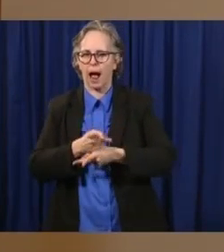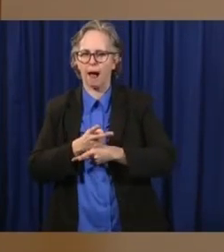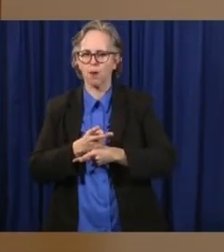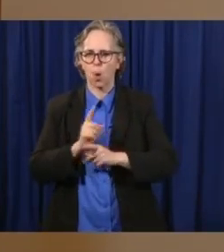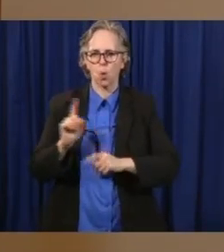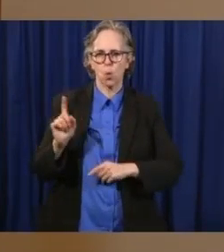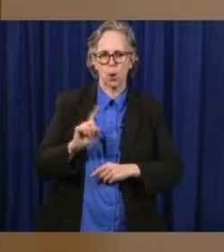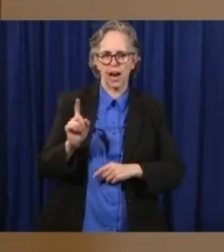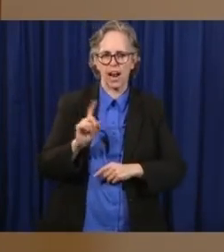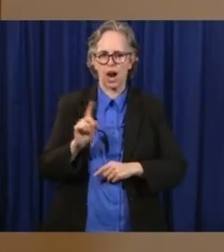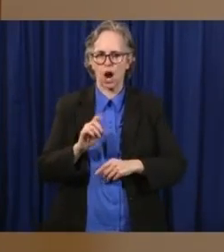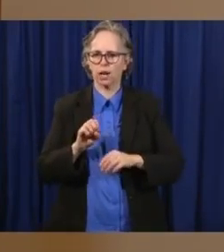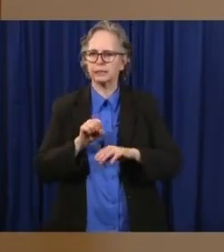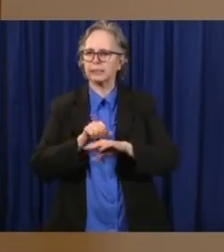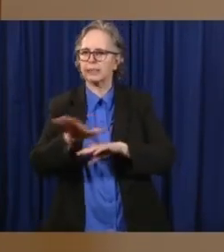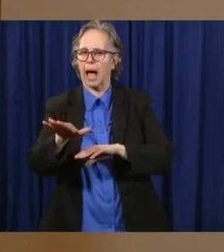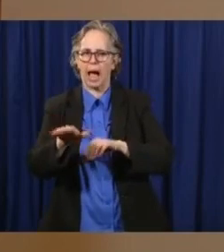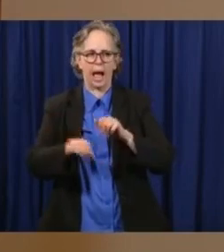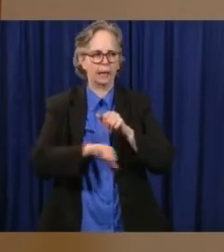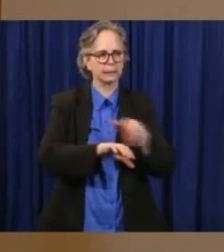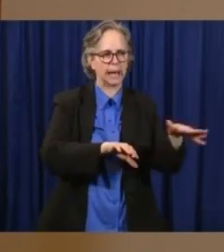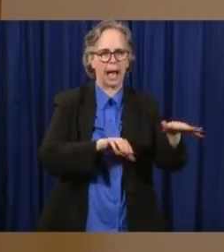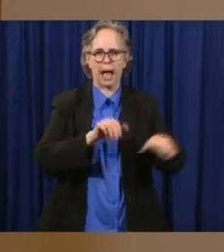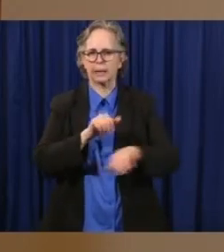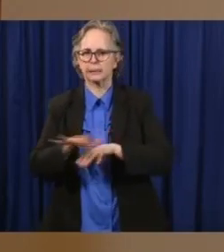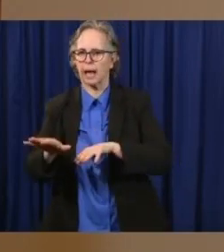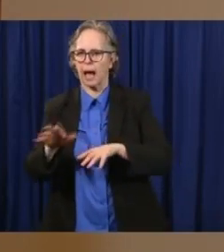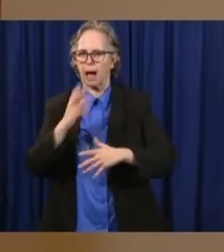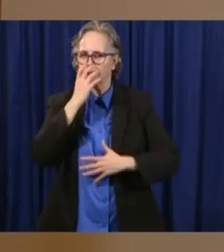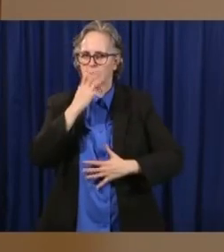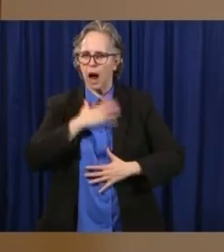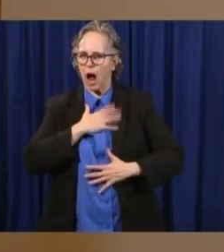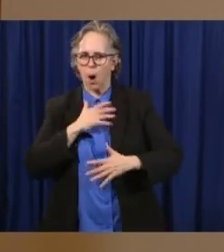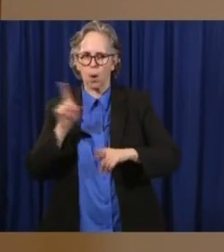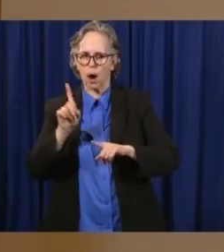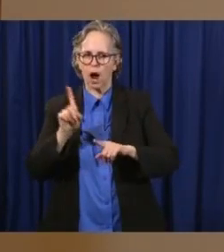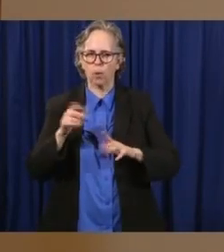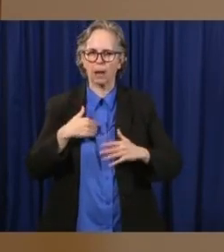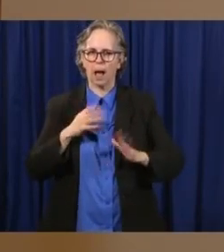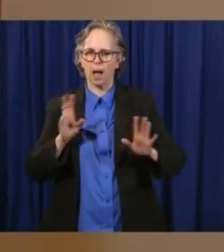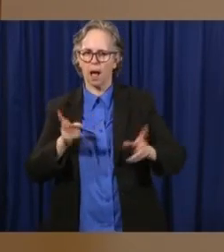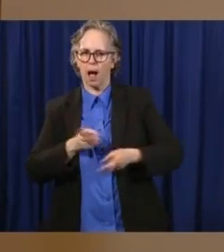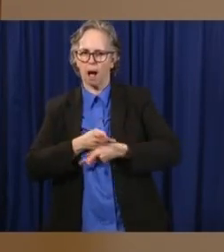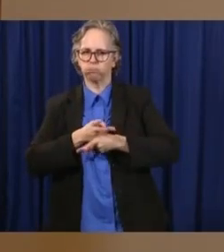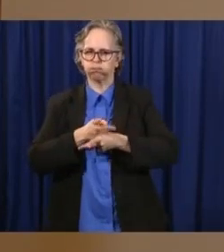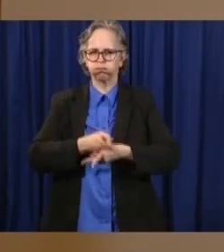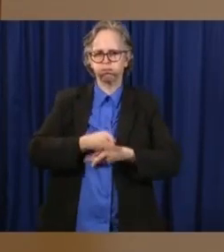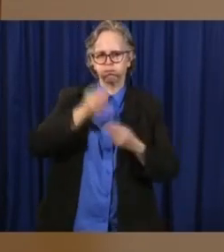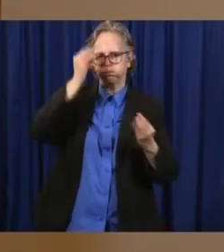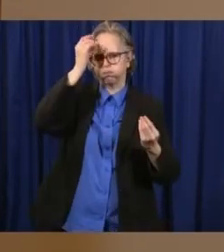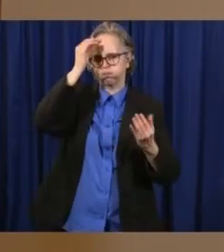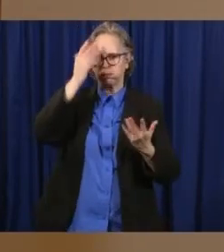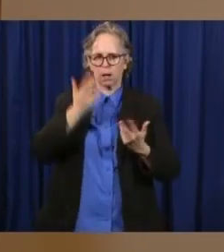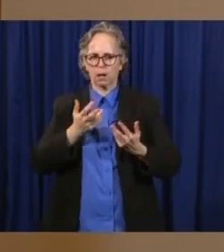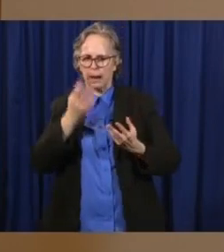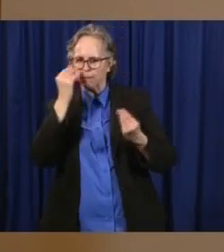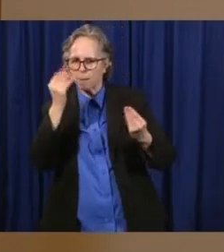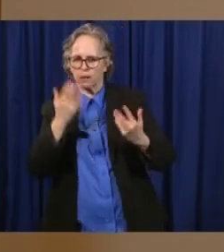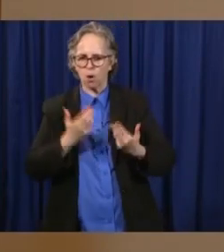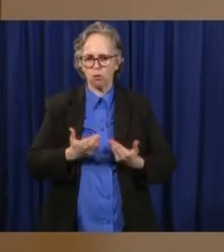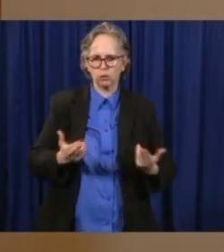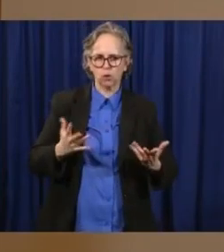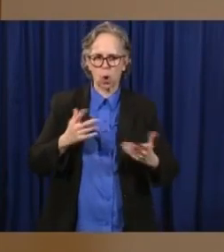off the deep end at the same time, and we are actually now able to move those resources very surgically to where they need,